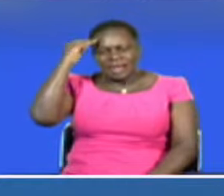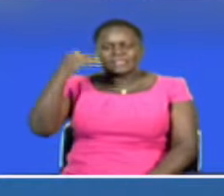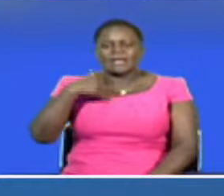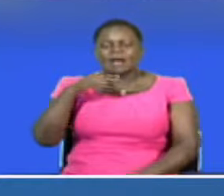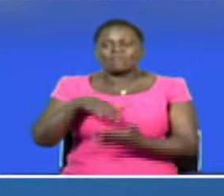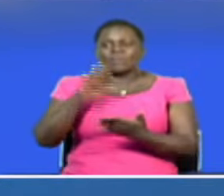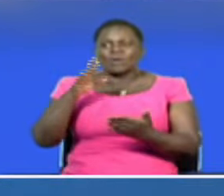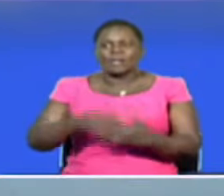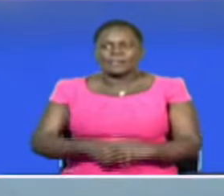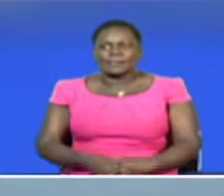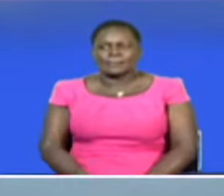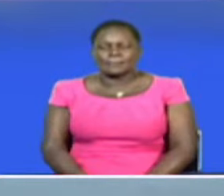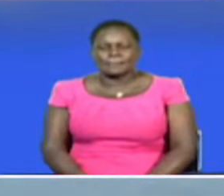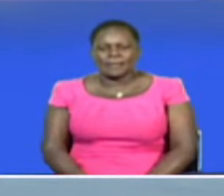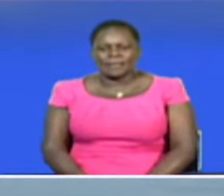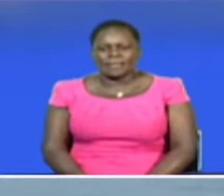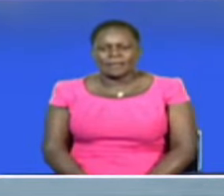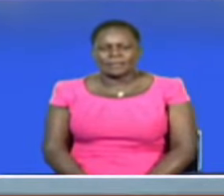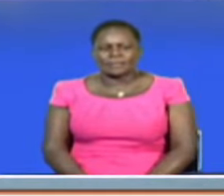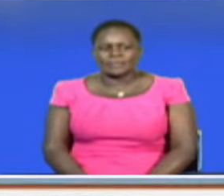more.